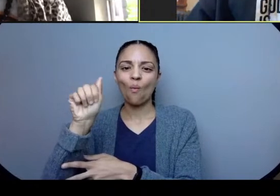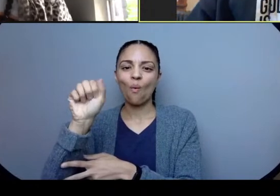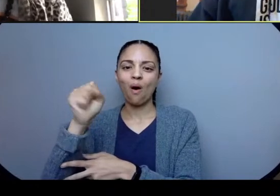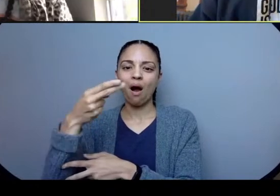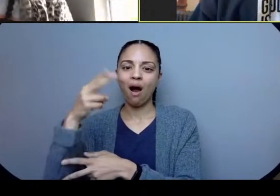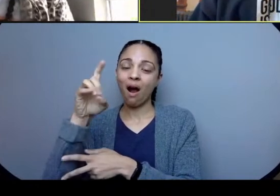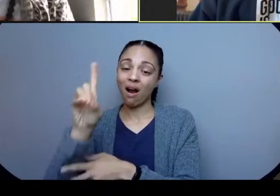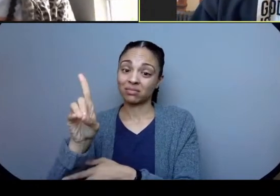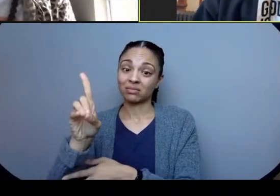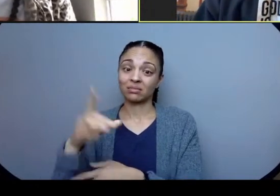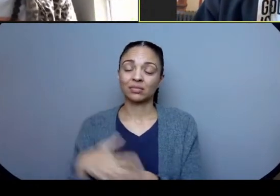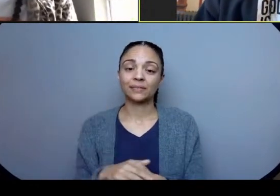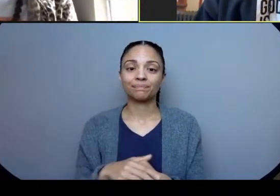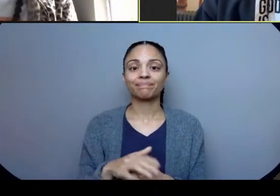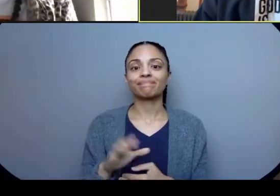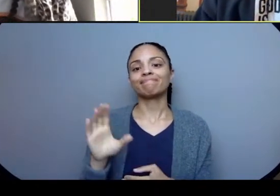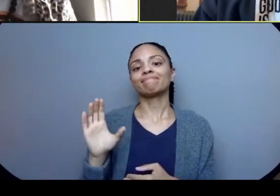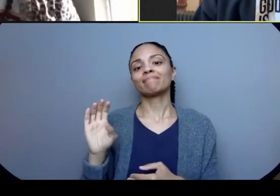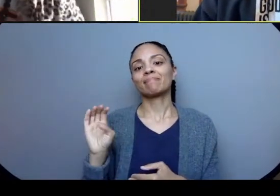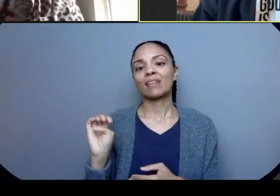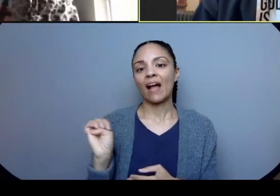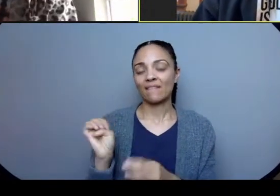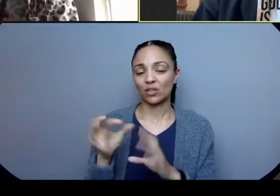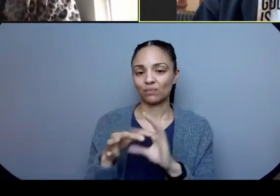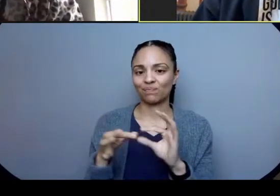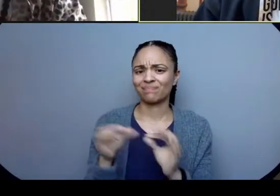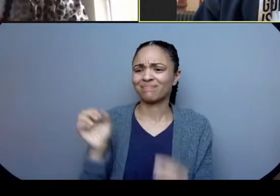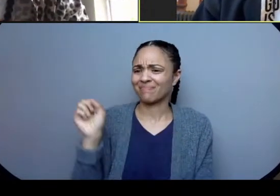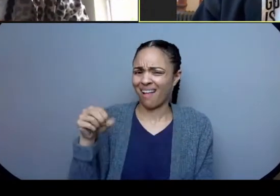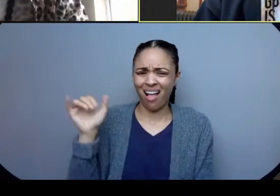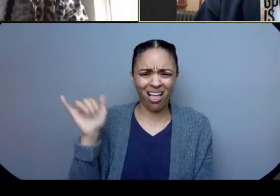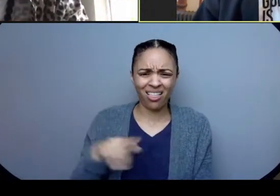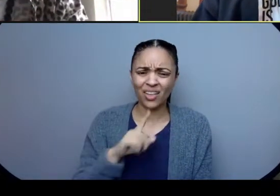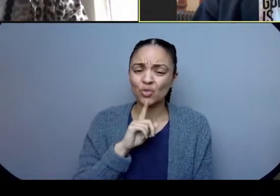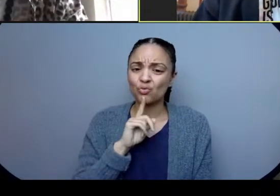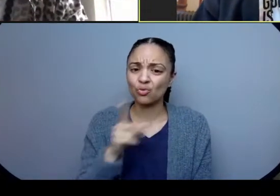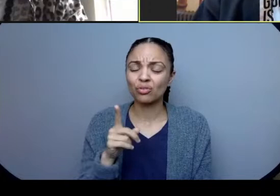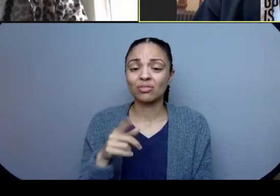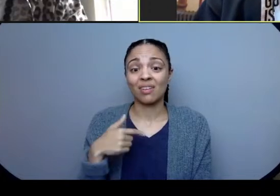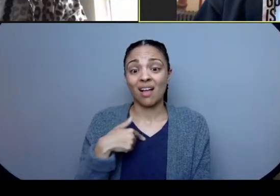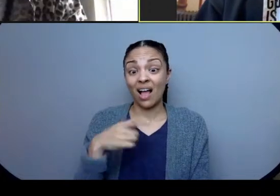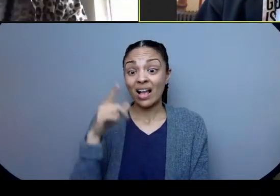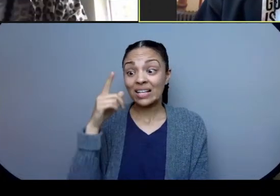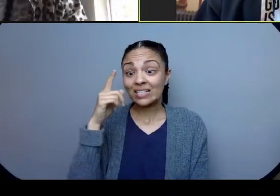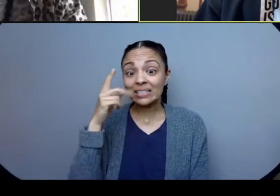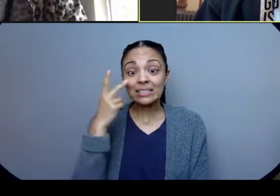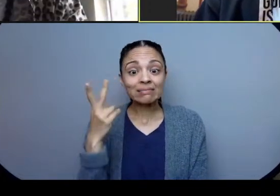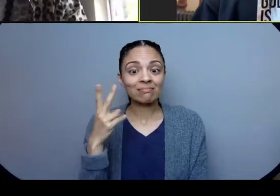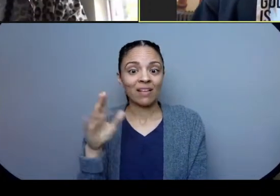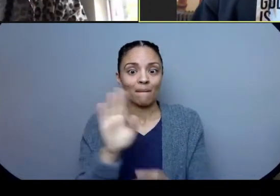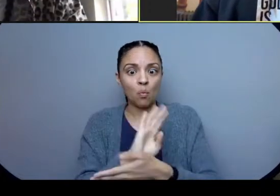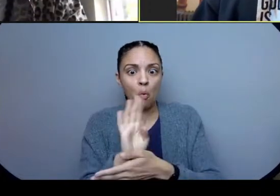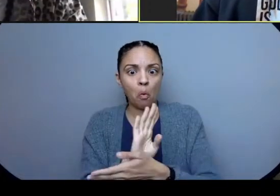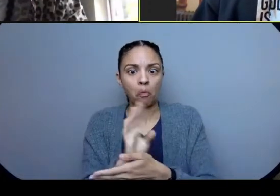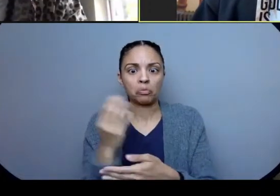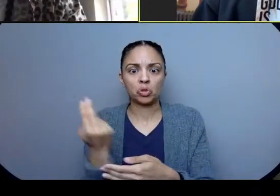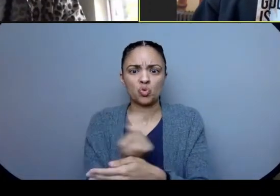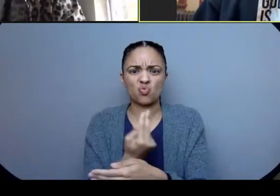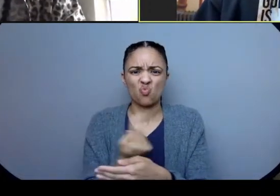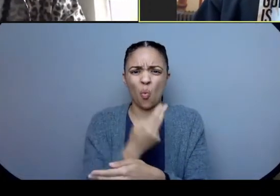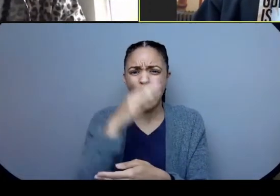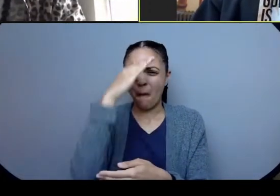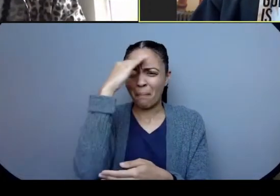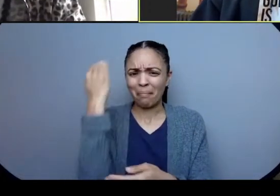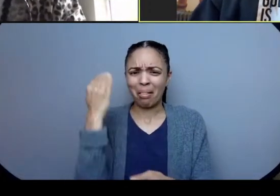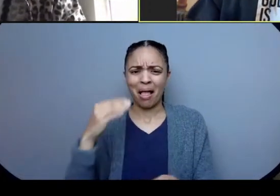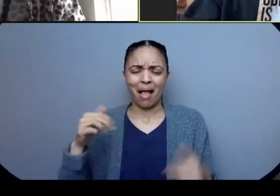this truly, but even what I see on TV and film now, like they'll use black bodies here and there, but like in the grand scheme of things, it's already whitewashing because